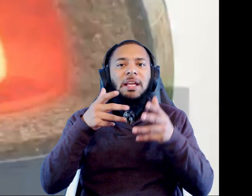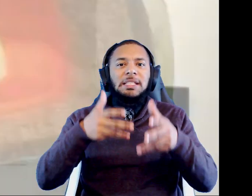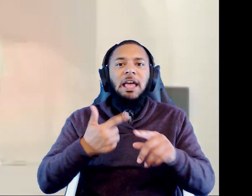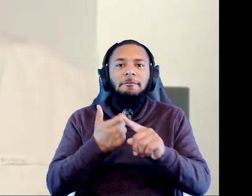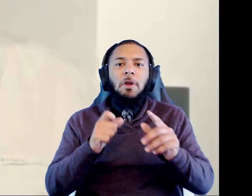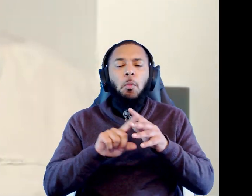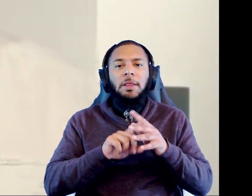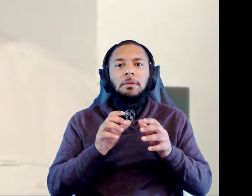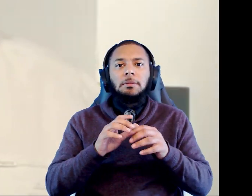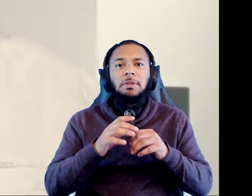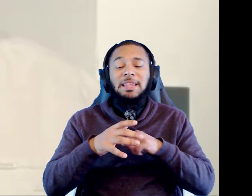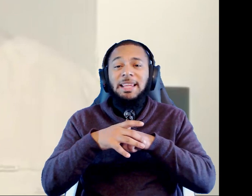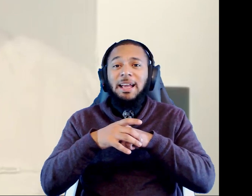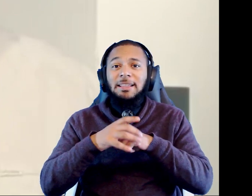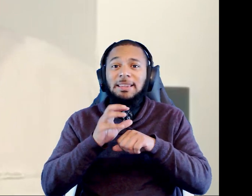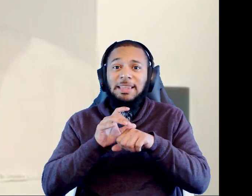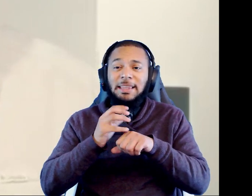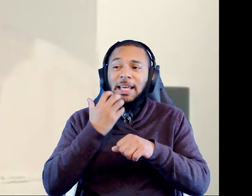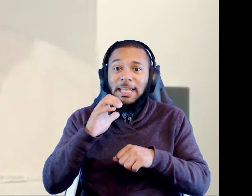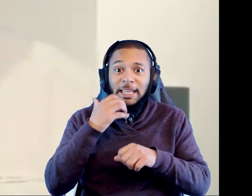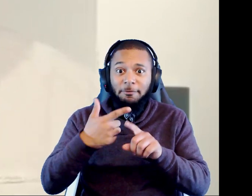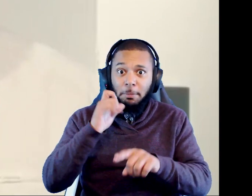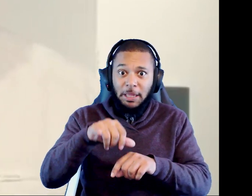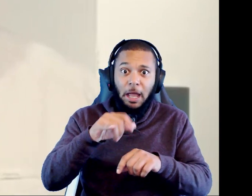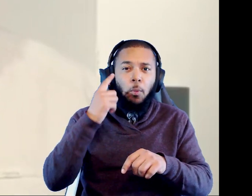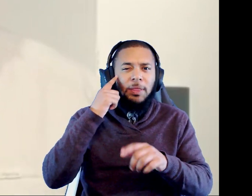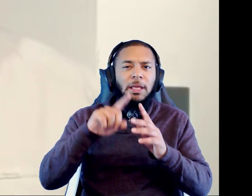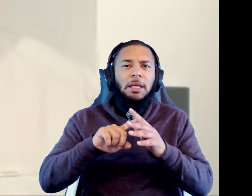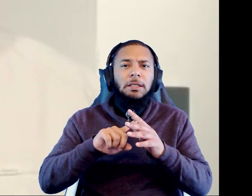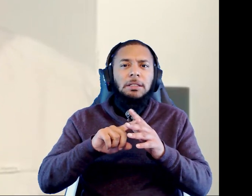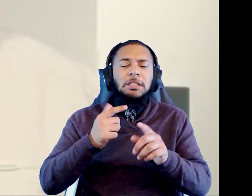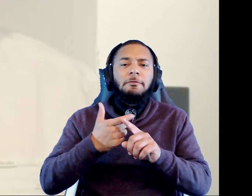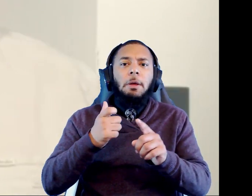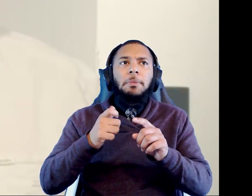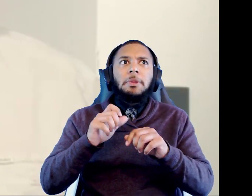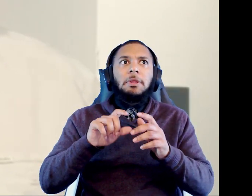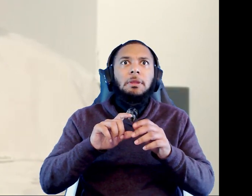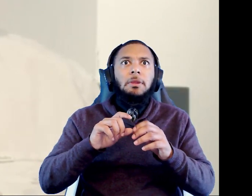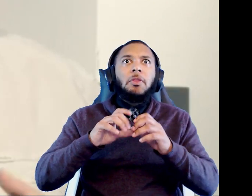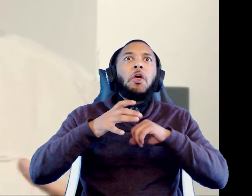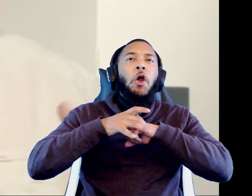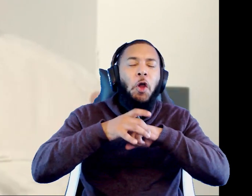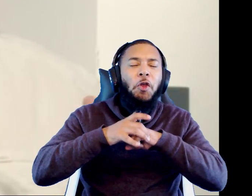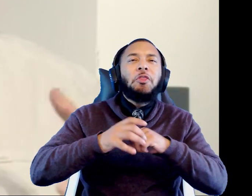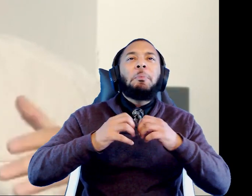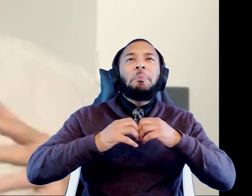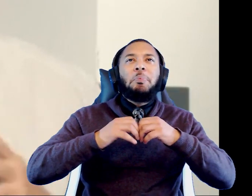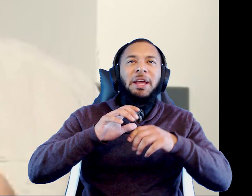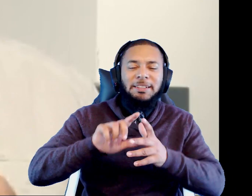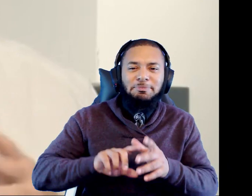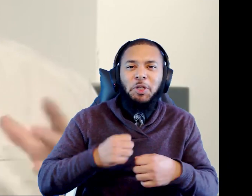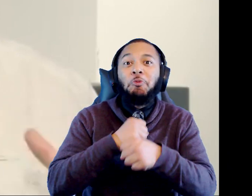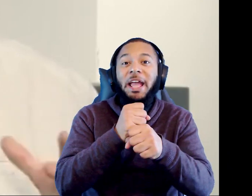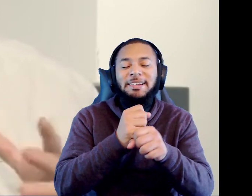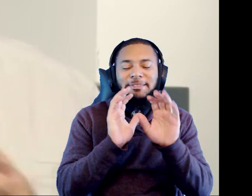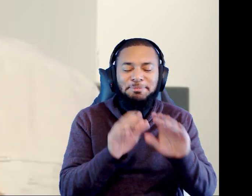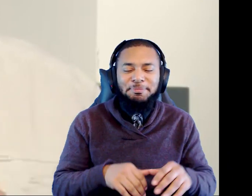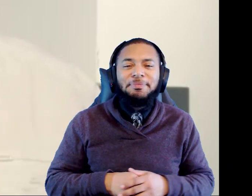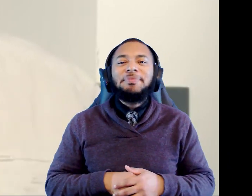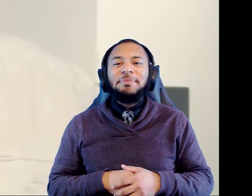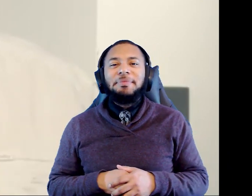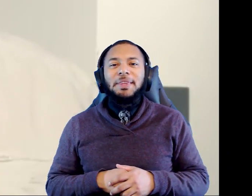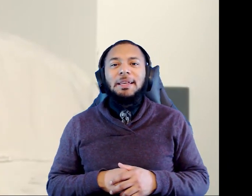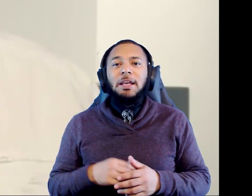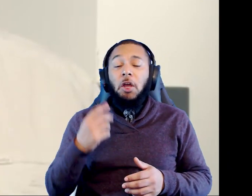That heat transfers to the Earth's surface through the mantle. If we look a little bit closer, we start to see that the Earth is